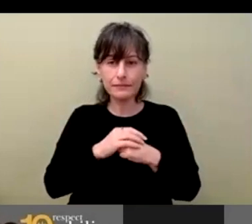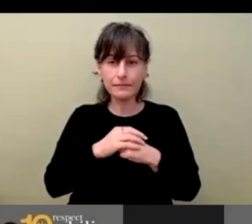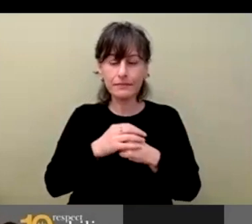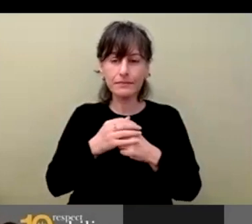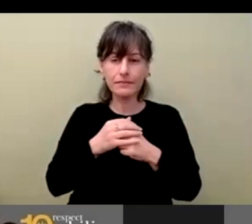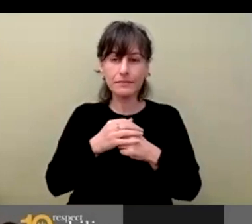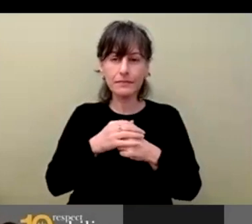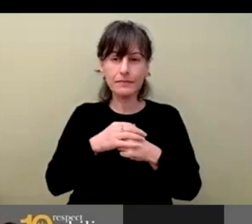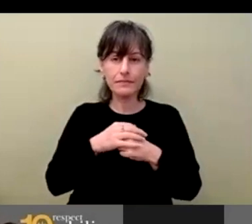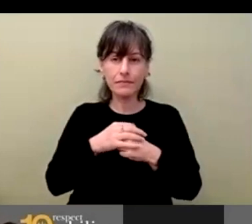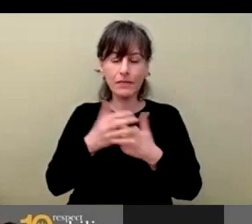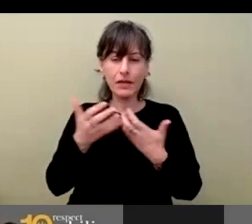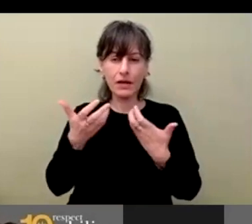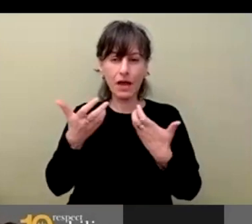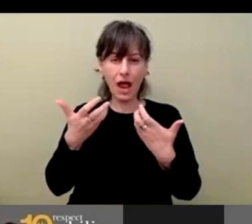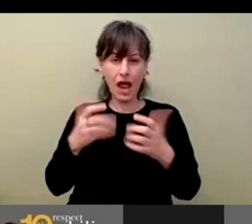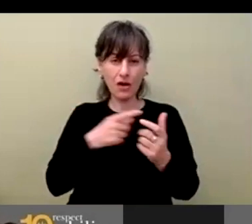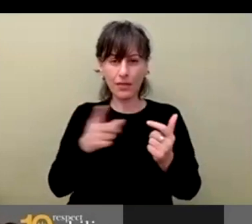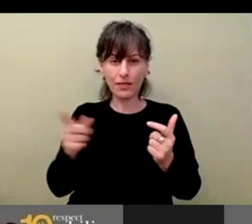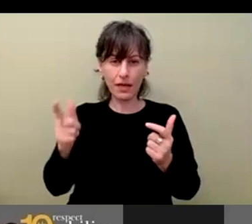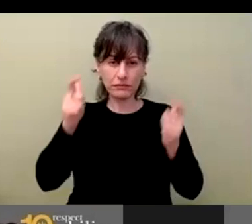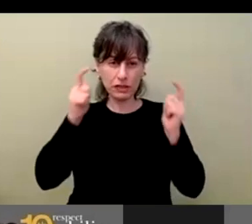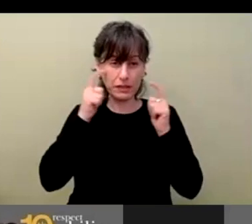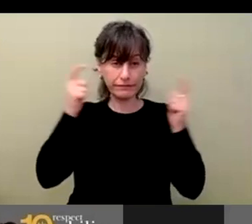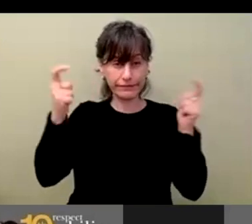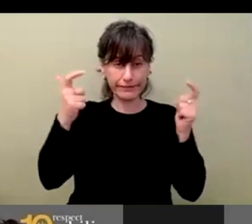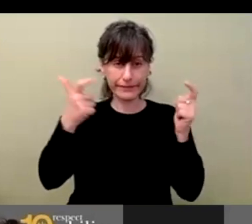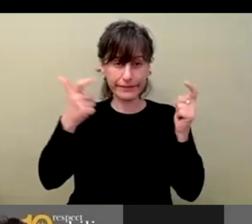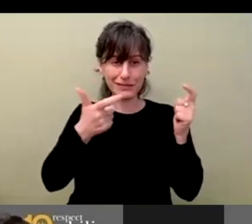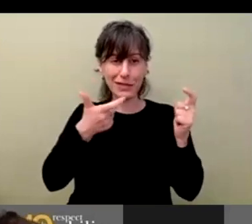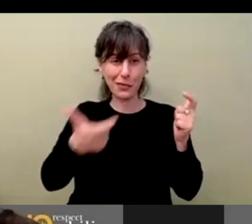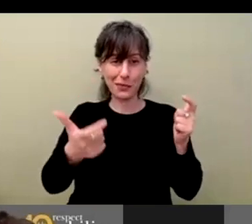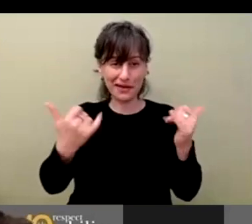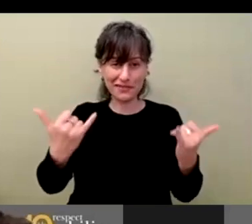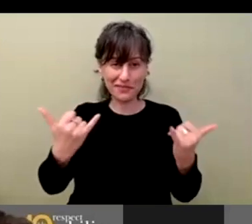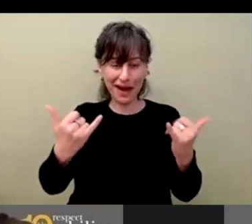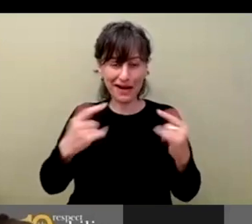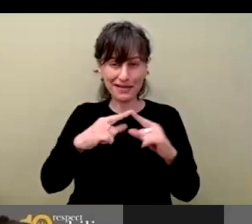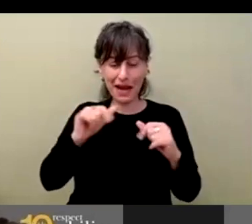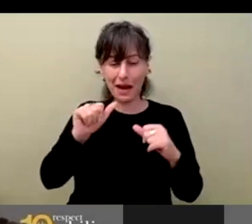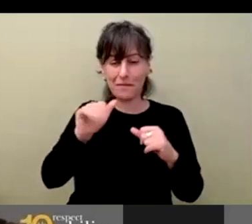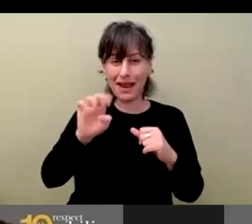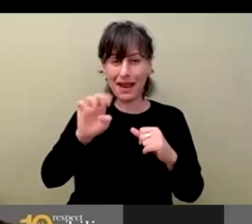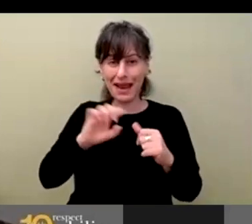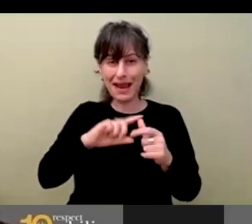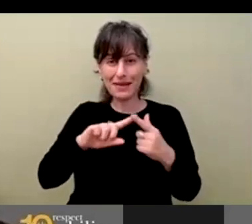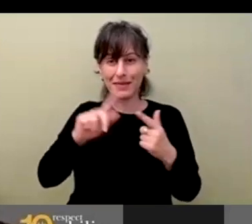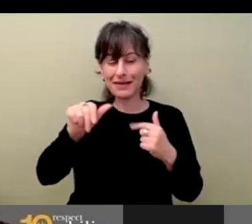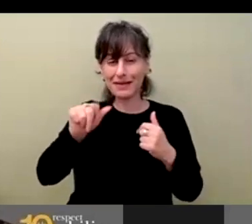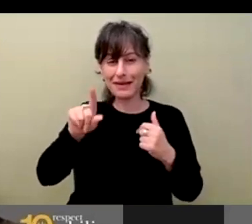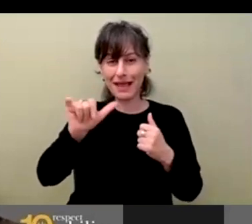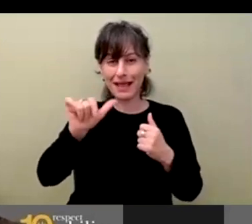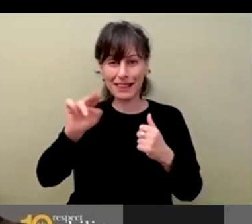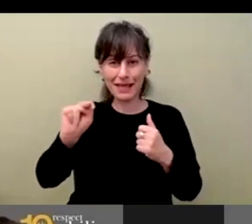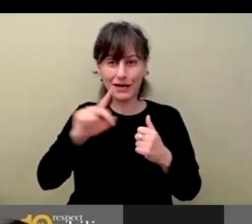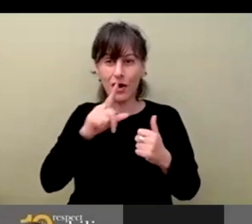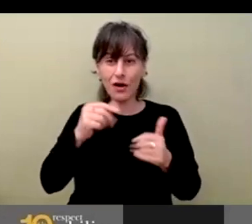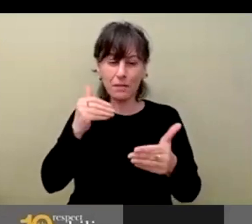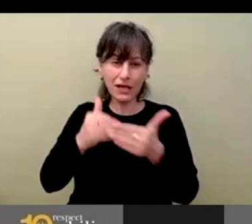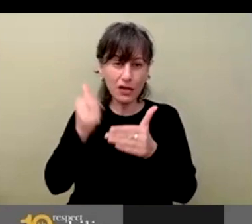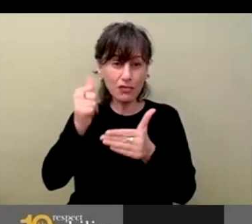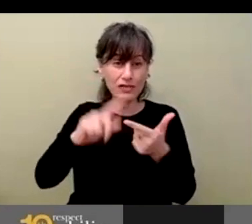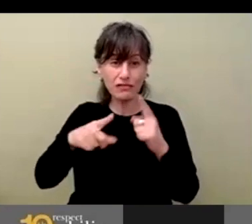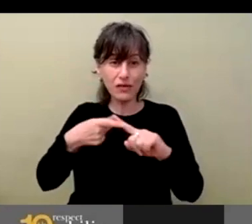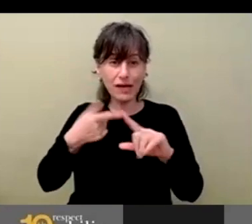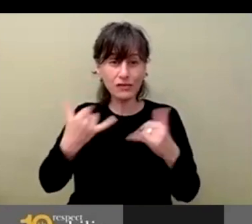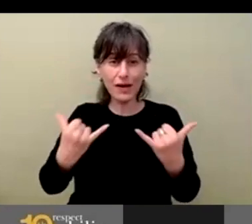get their heads too big because they're in the audience right now, but Abe and Caitlin are two of my closest friends right now. They